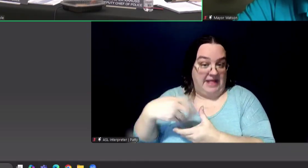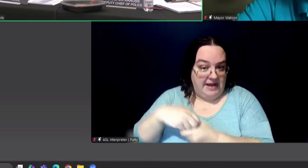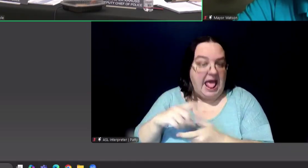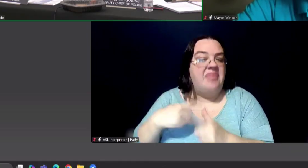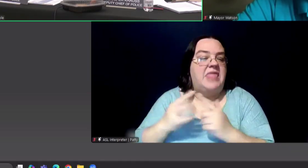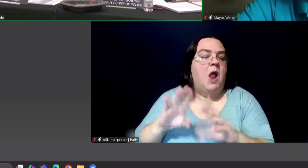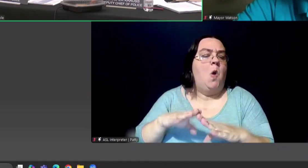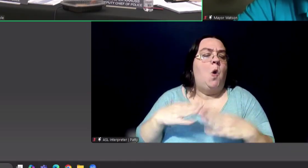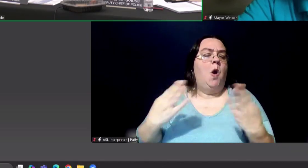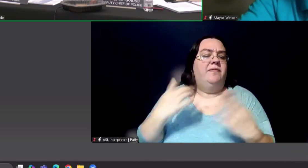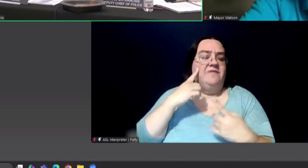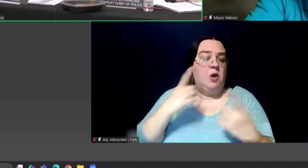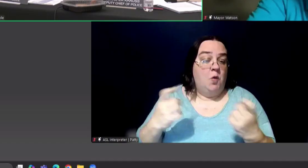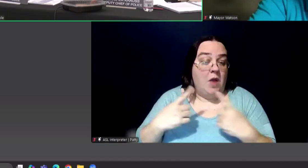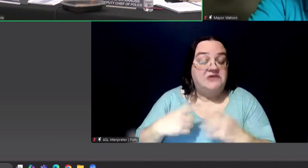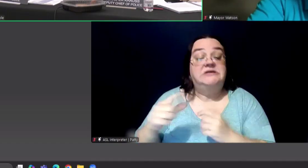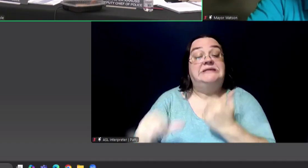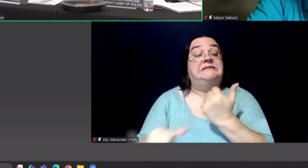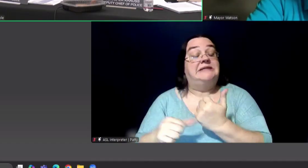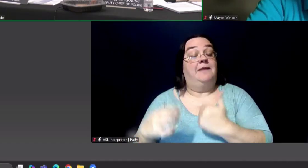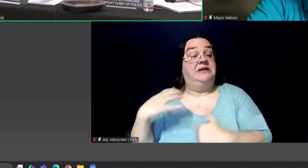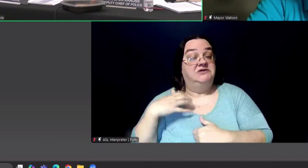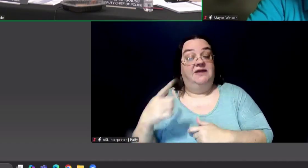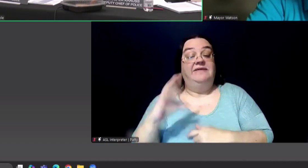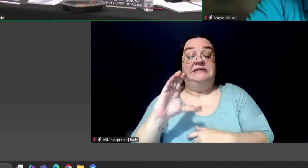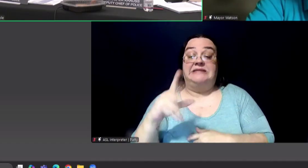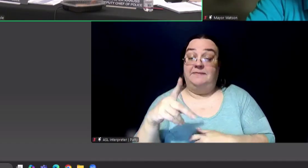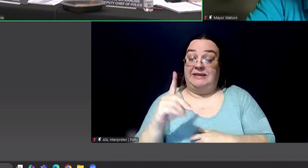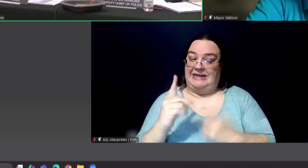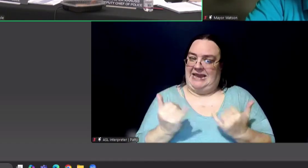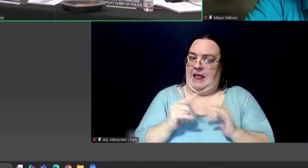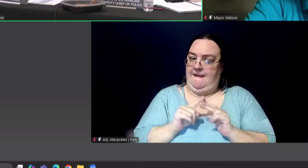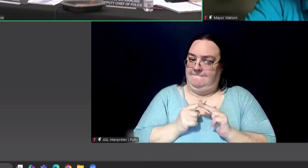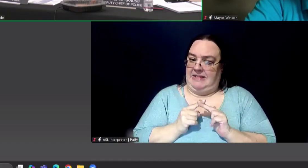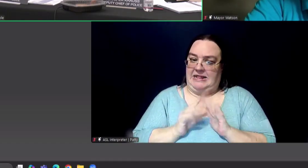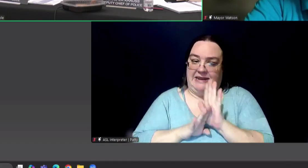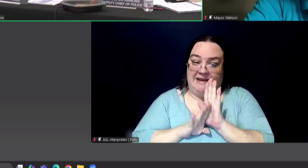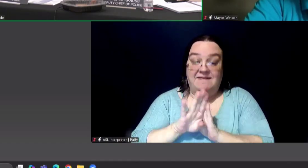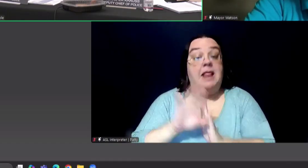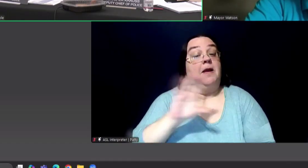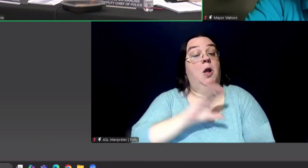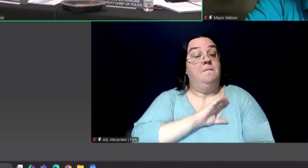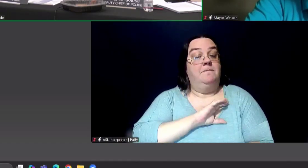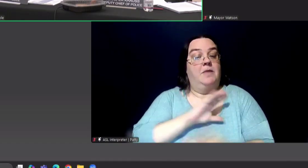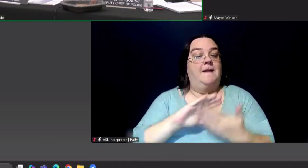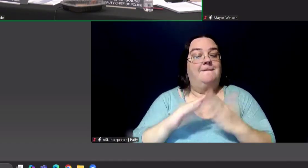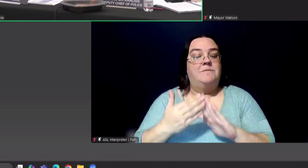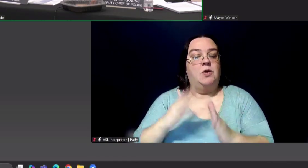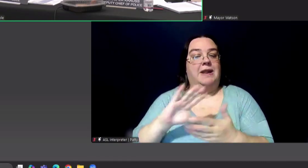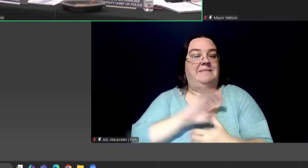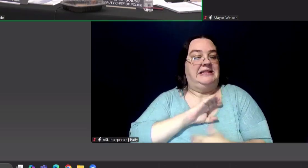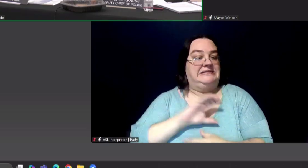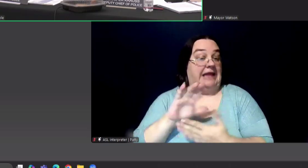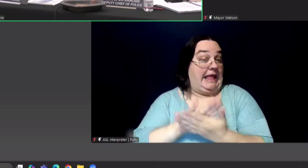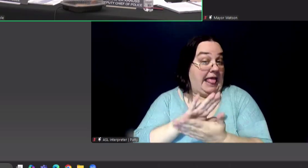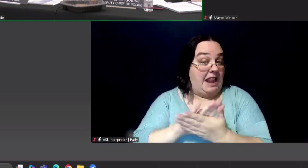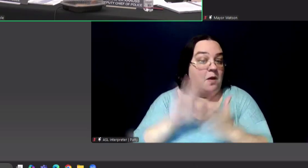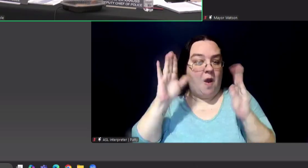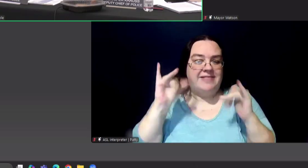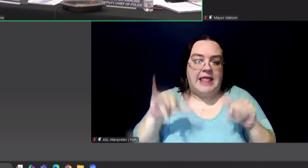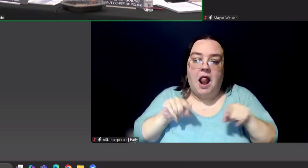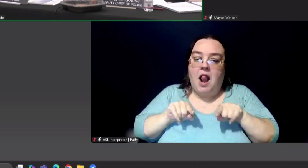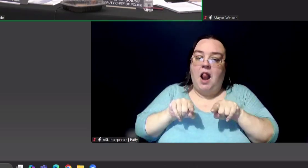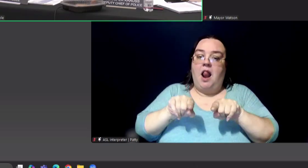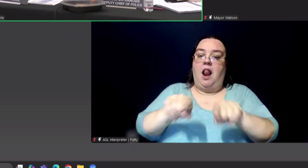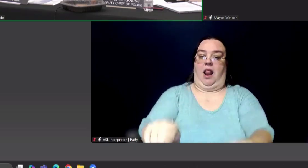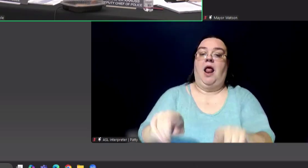Okay, CPD is in the preliminary stages of developing a community policing academy, hopefully aligning with the opening of the Ely